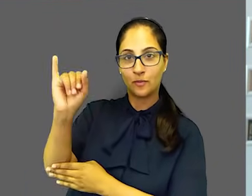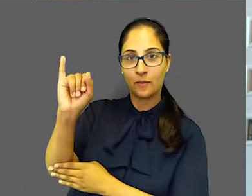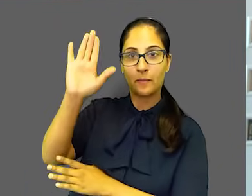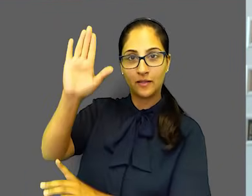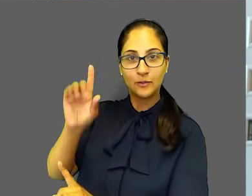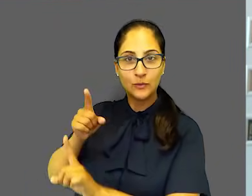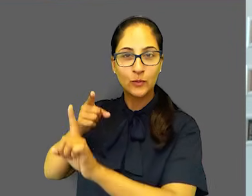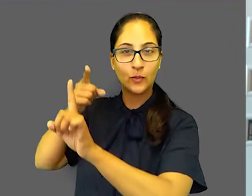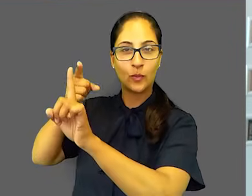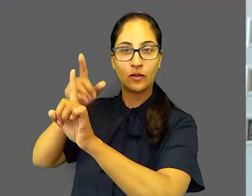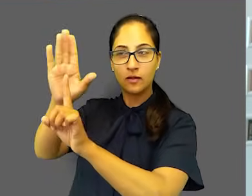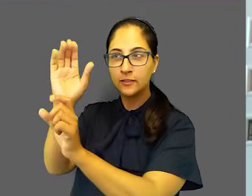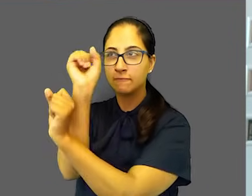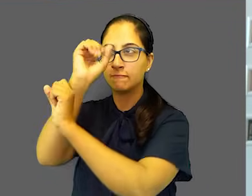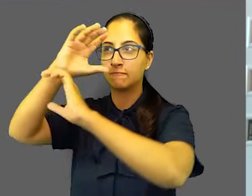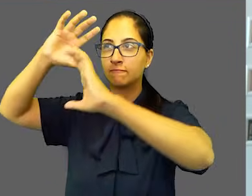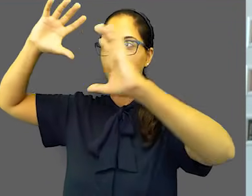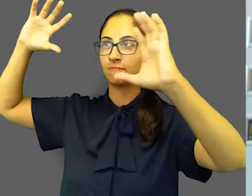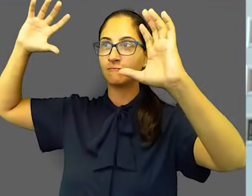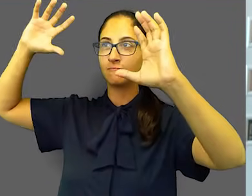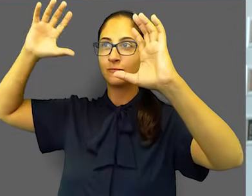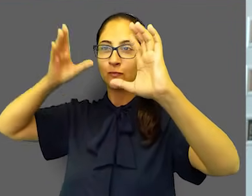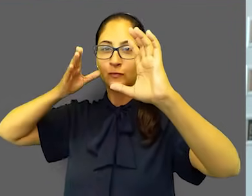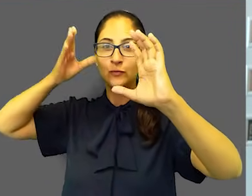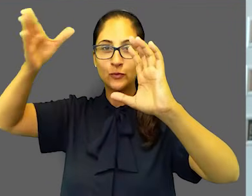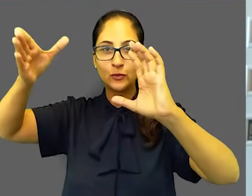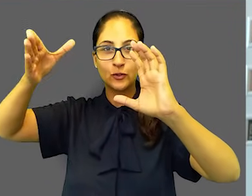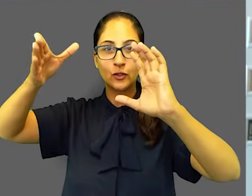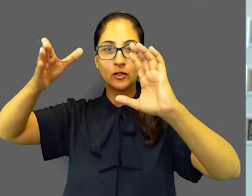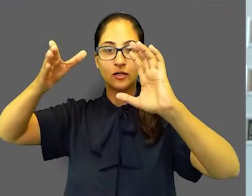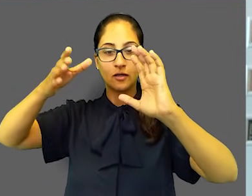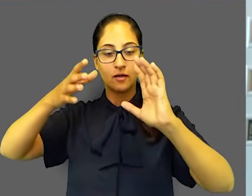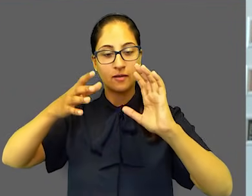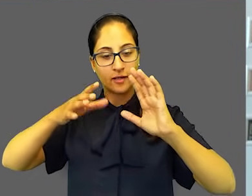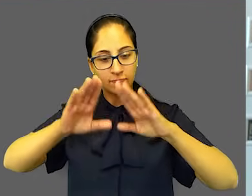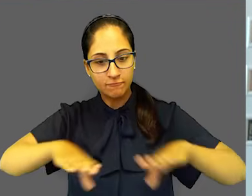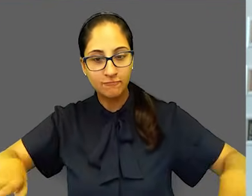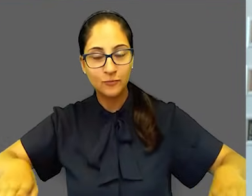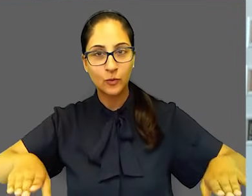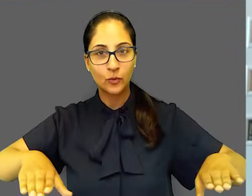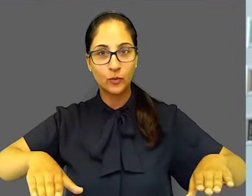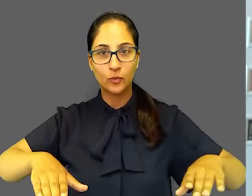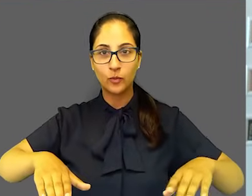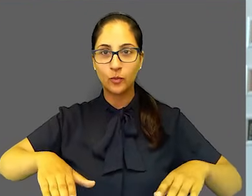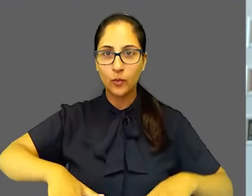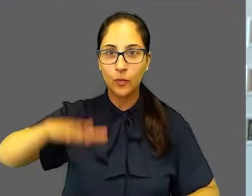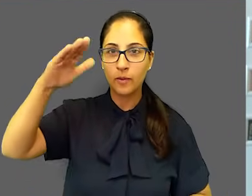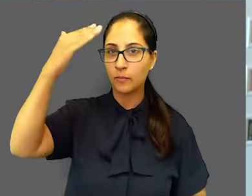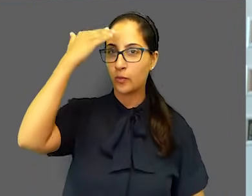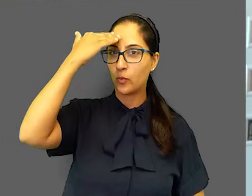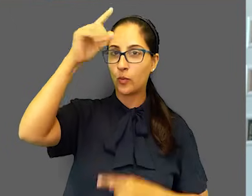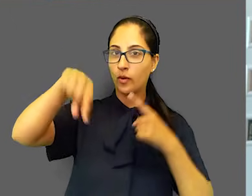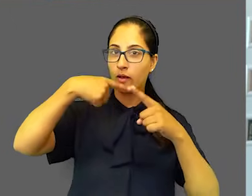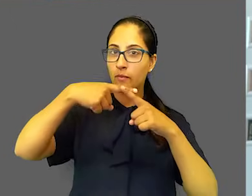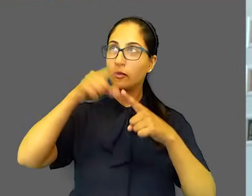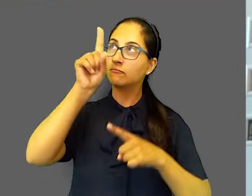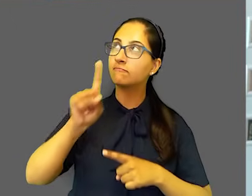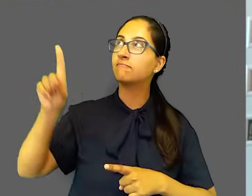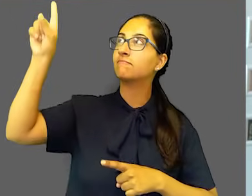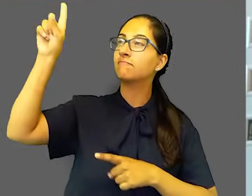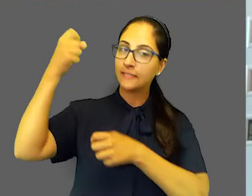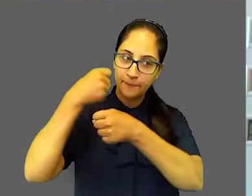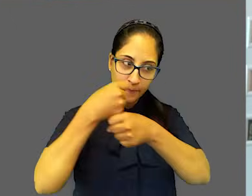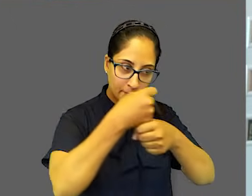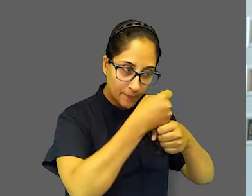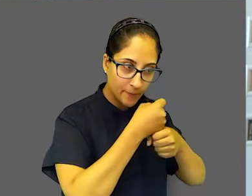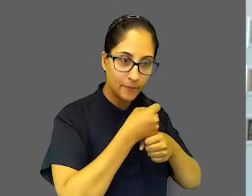to learn and understand about Allah's creation and use our education not just for ourselves,